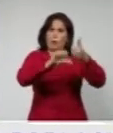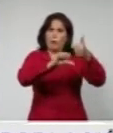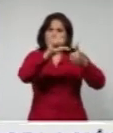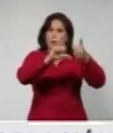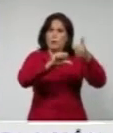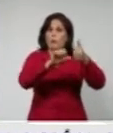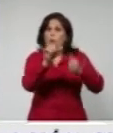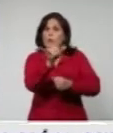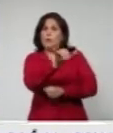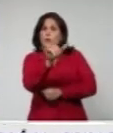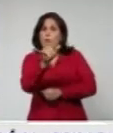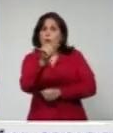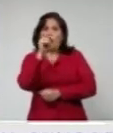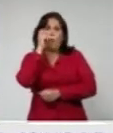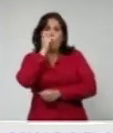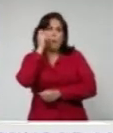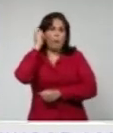at